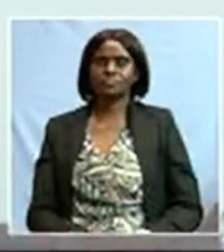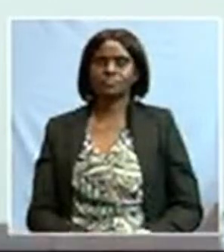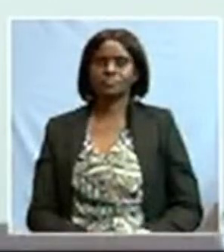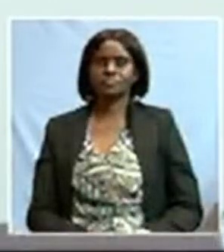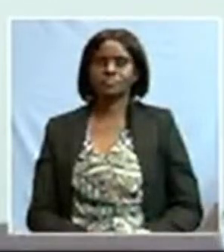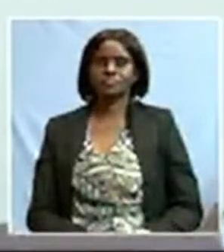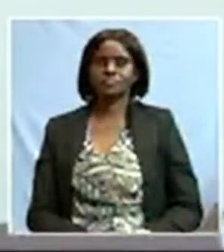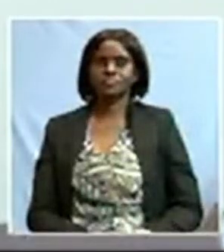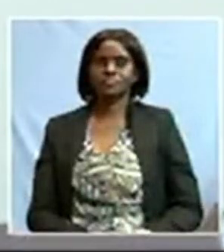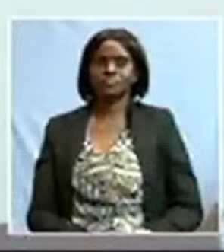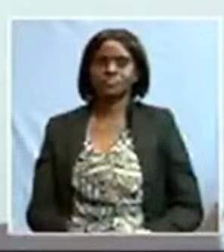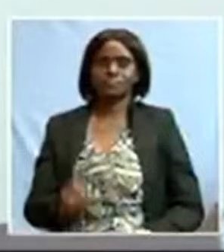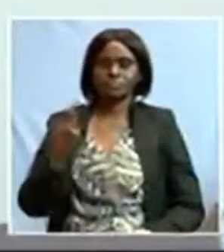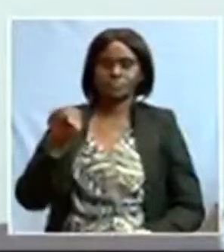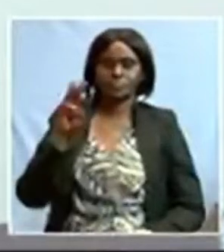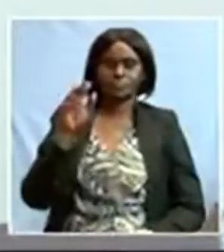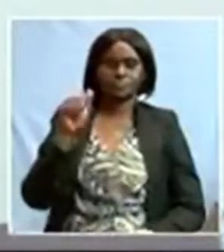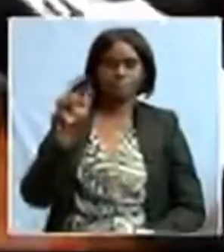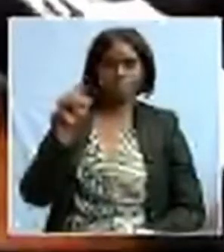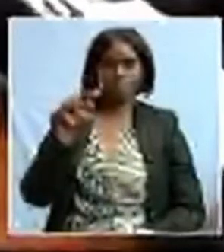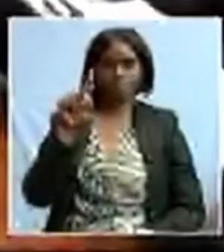honorable member for Kaumbwe.